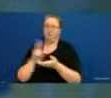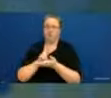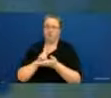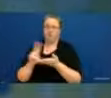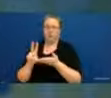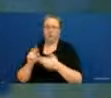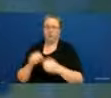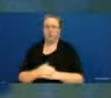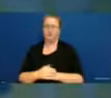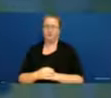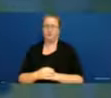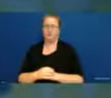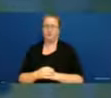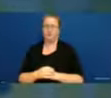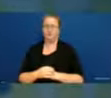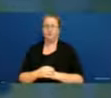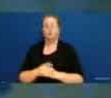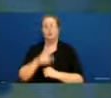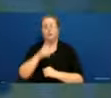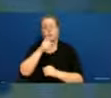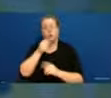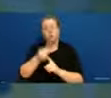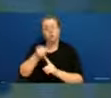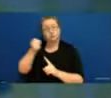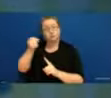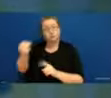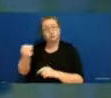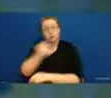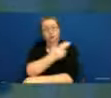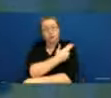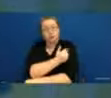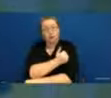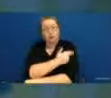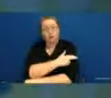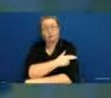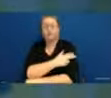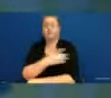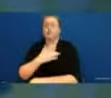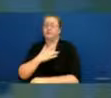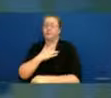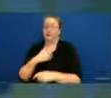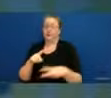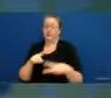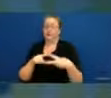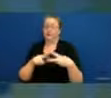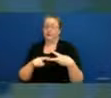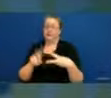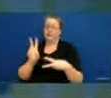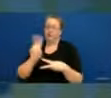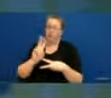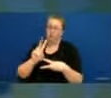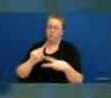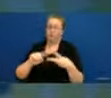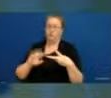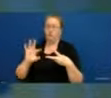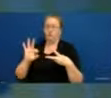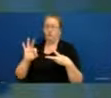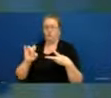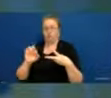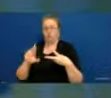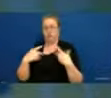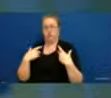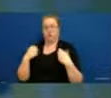And what we know is that these hospitalizations are primarily focused in the Fraser Health and Vancouver